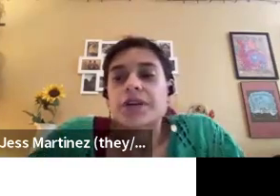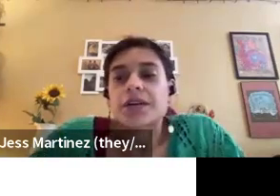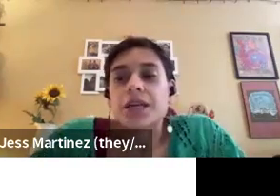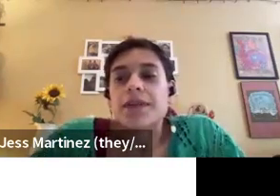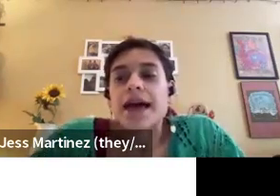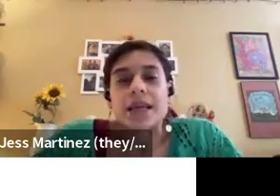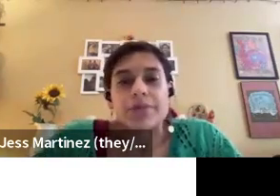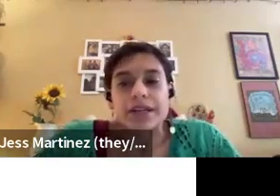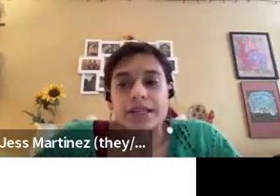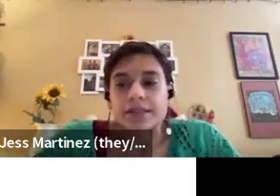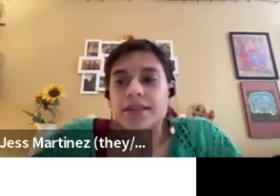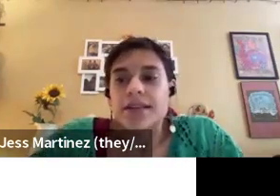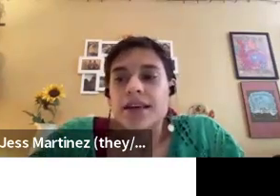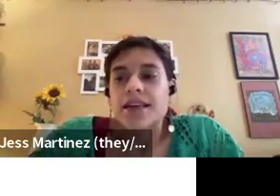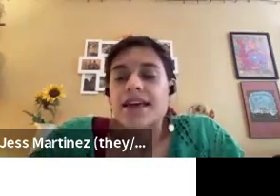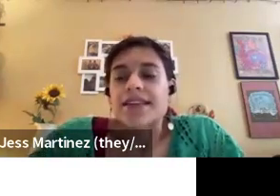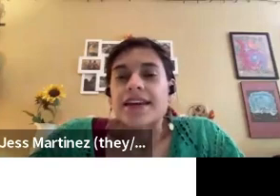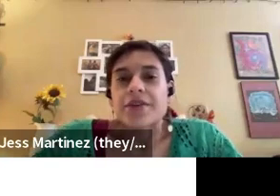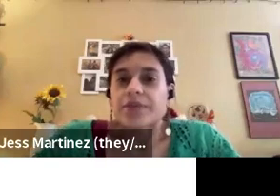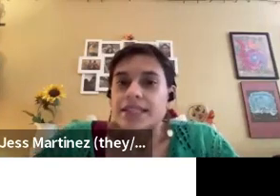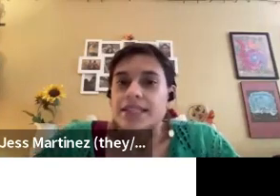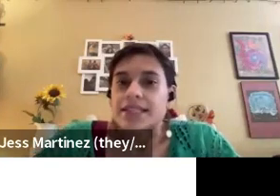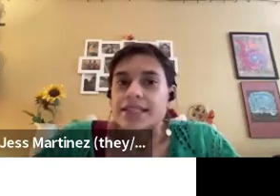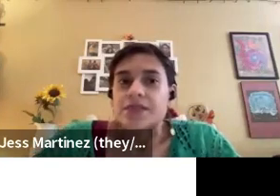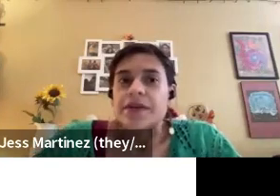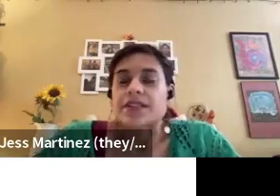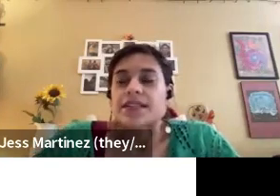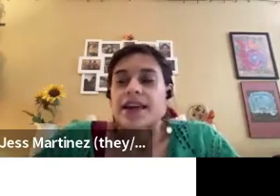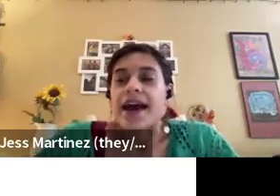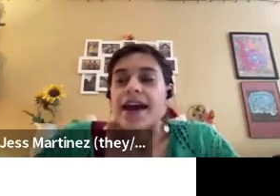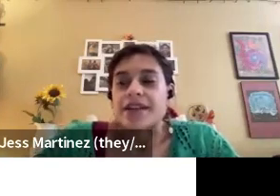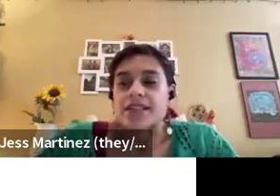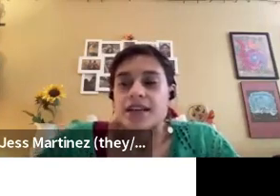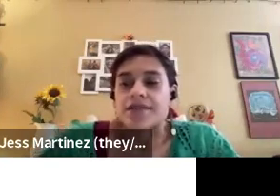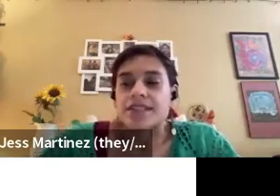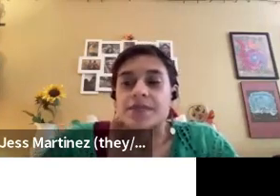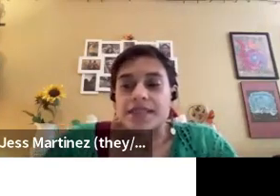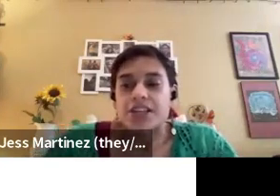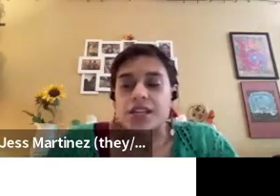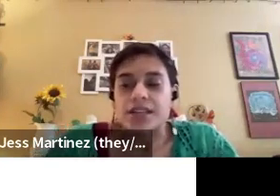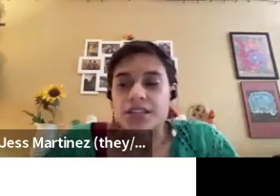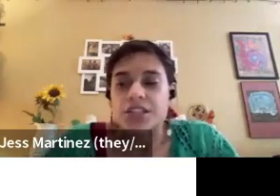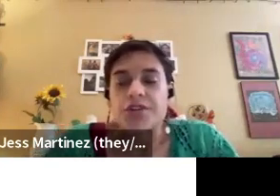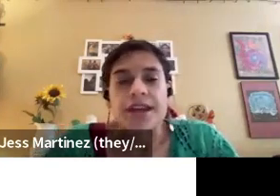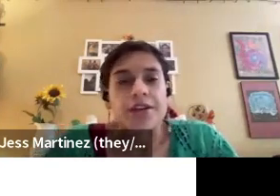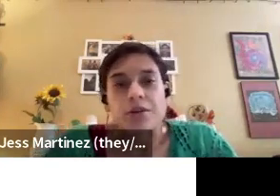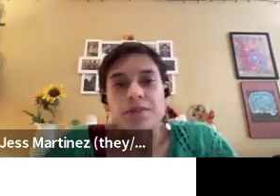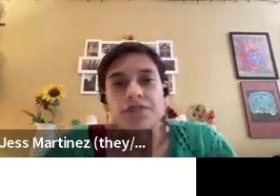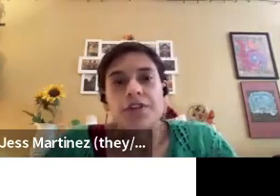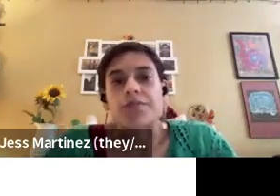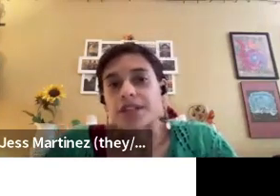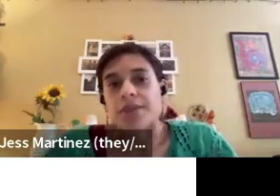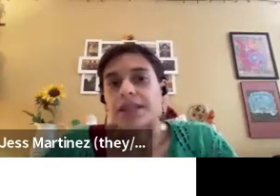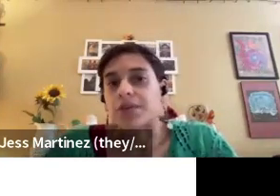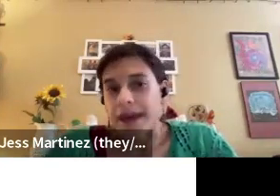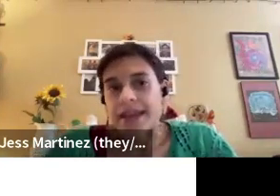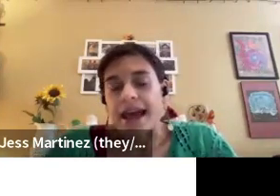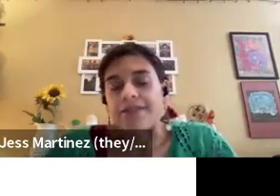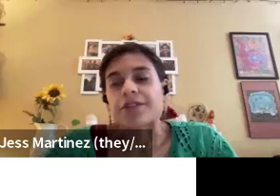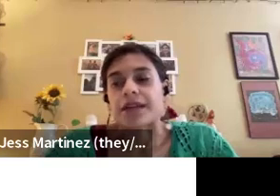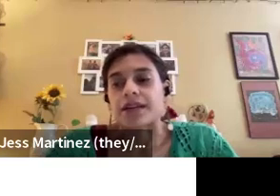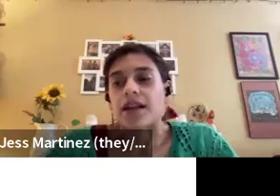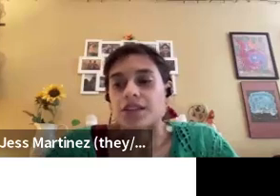a historically Black neighborhood that, like other places, is experiencing high rates of dispossession to create homes for